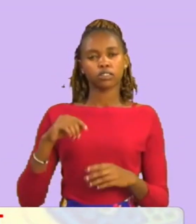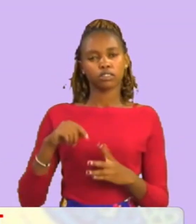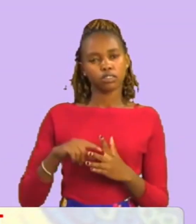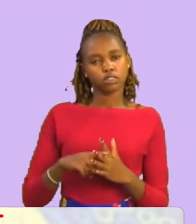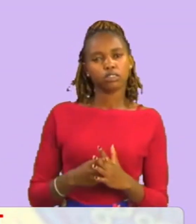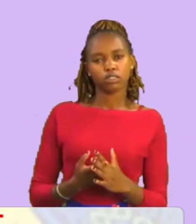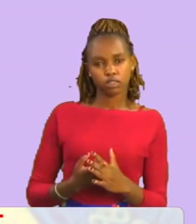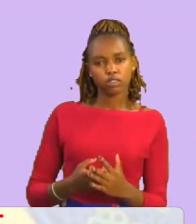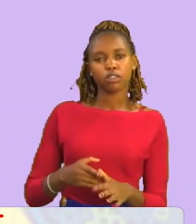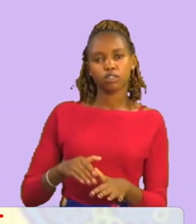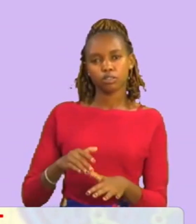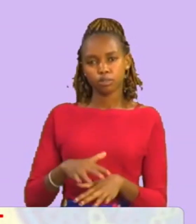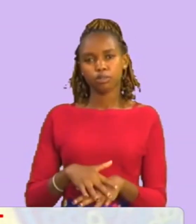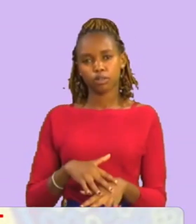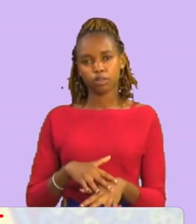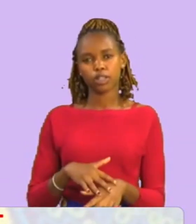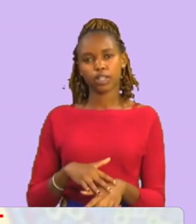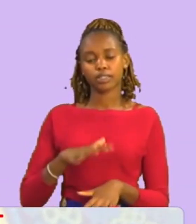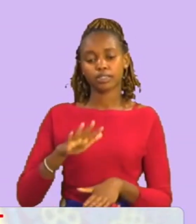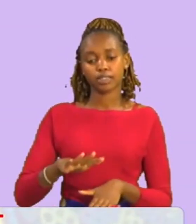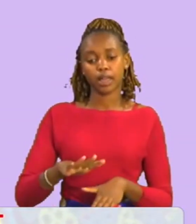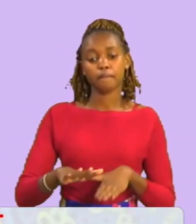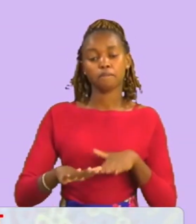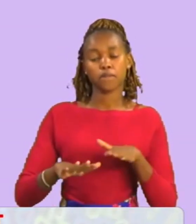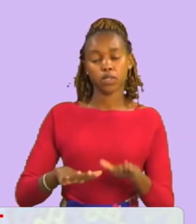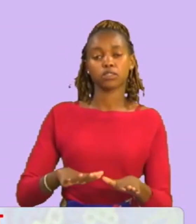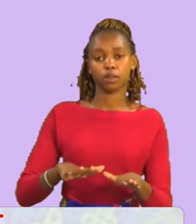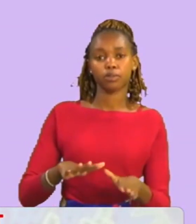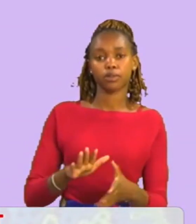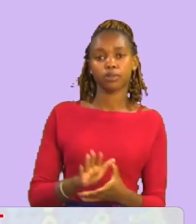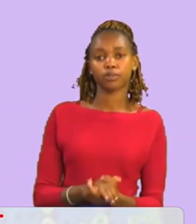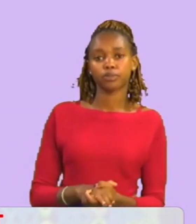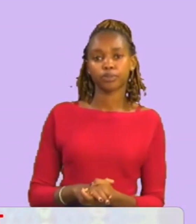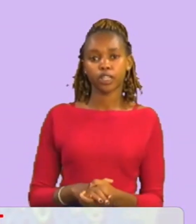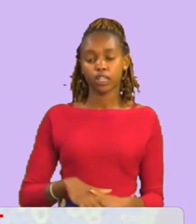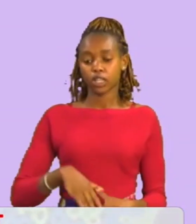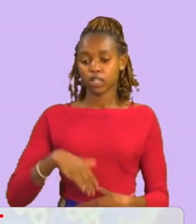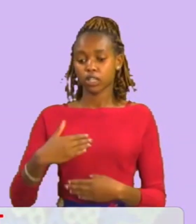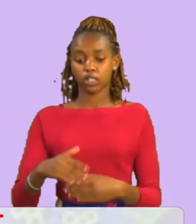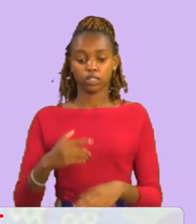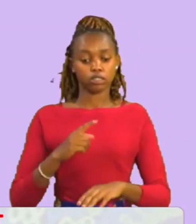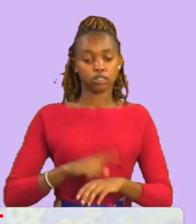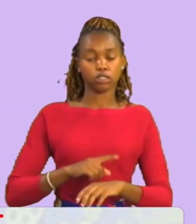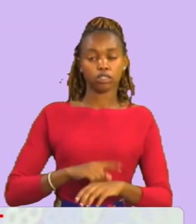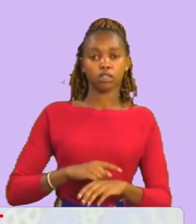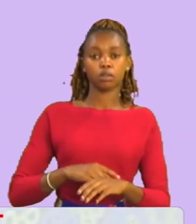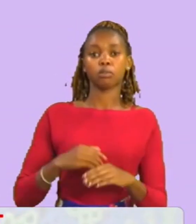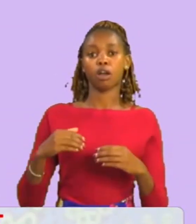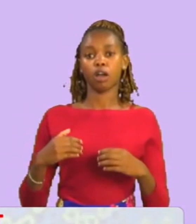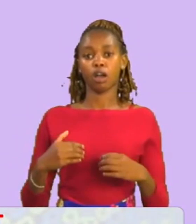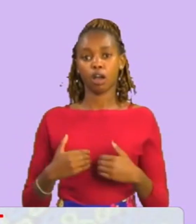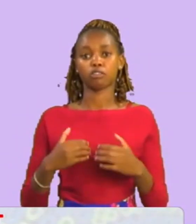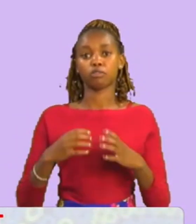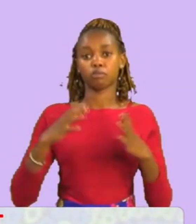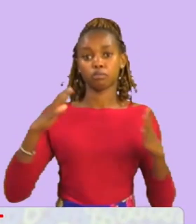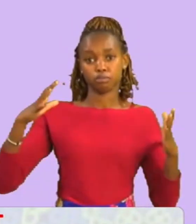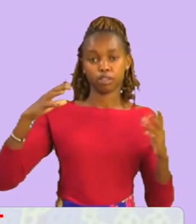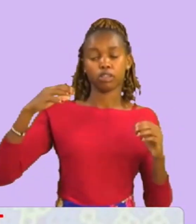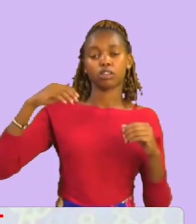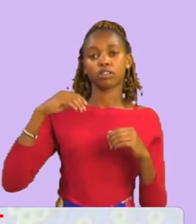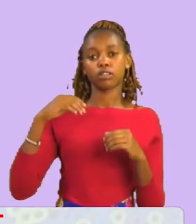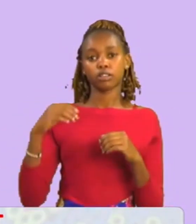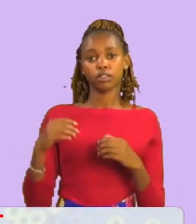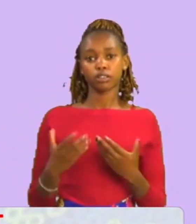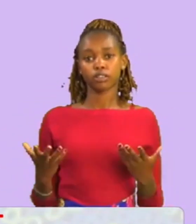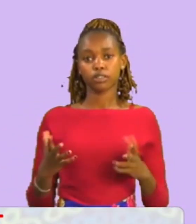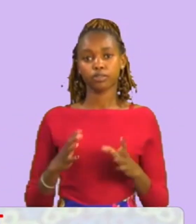the steps. Uta basa kwa 75 kwa bed sita, next time atakuwa nini akiingia kwa kitu kubwa. Yanajipanga. Ogopa. Yanajipanga.